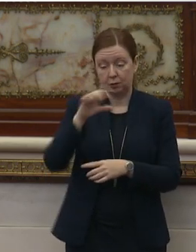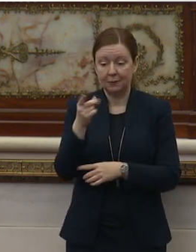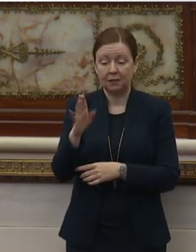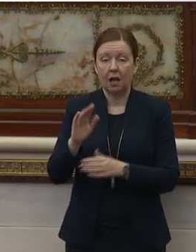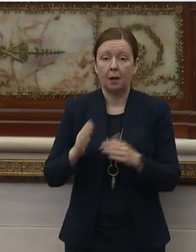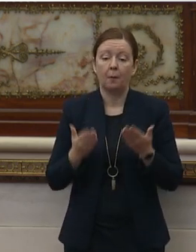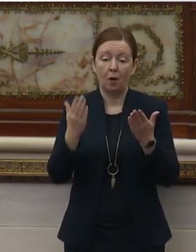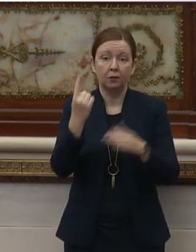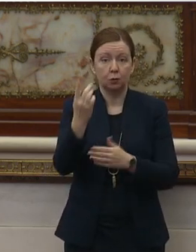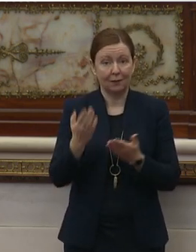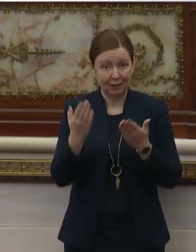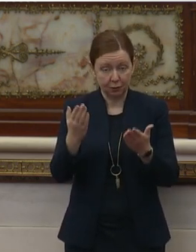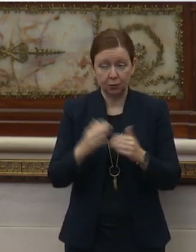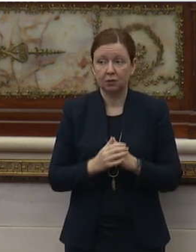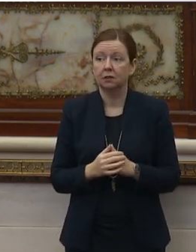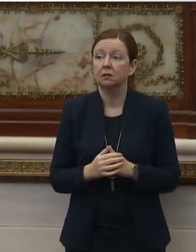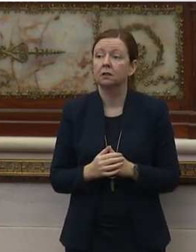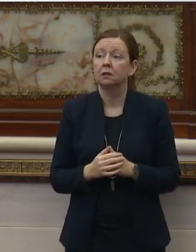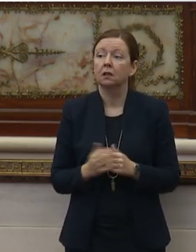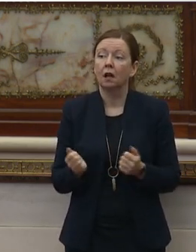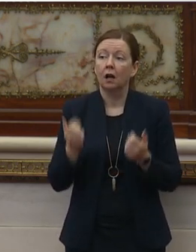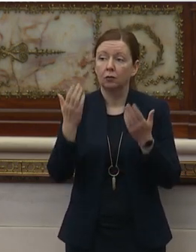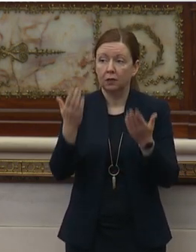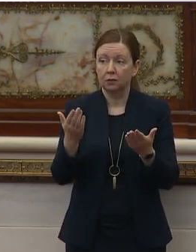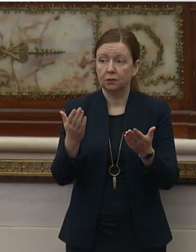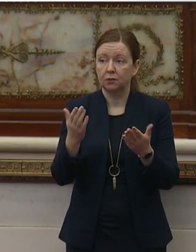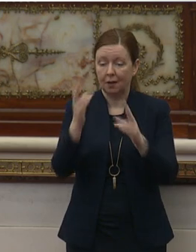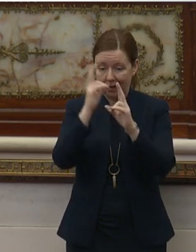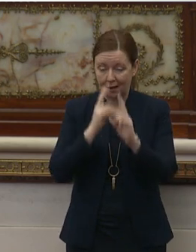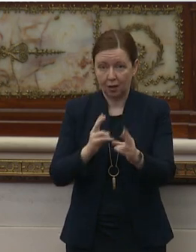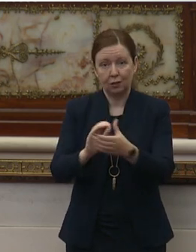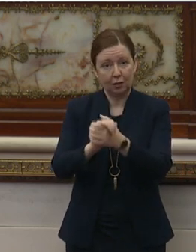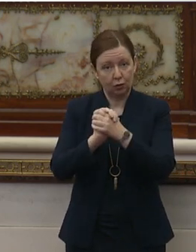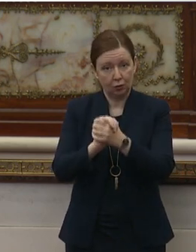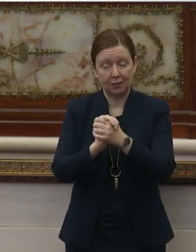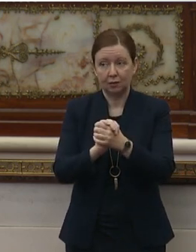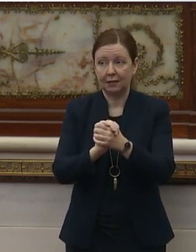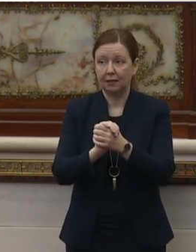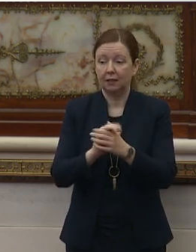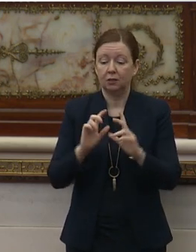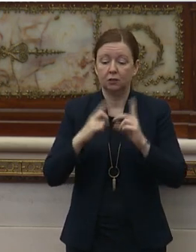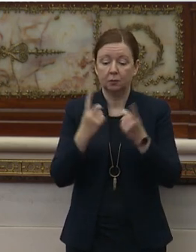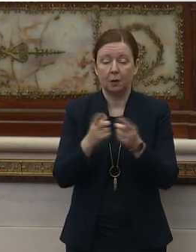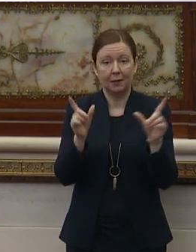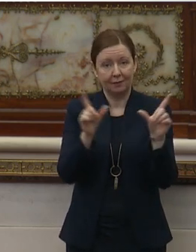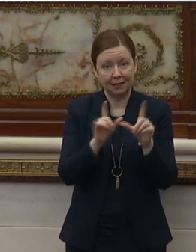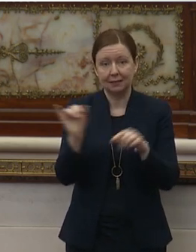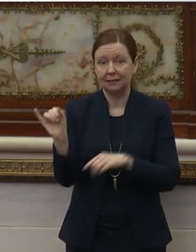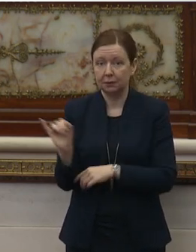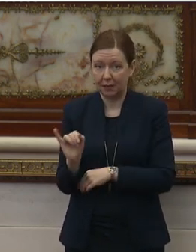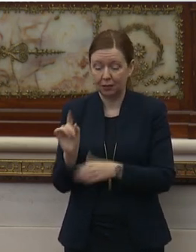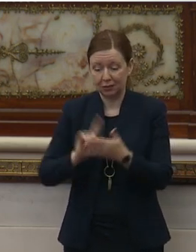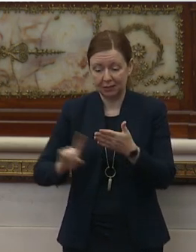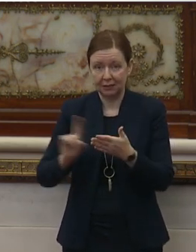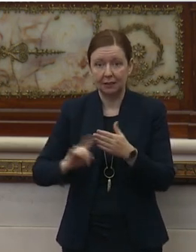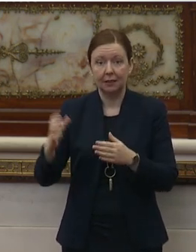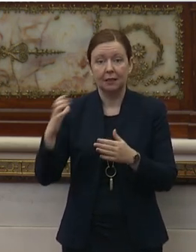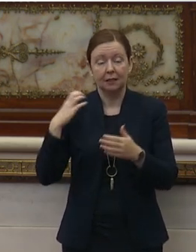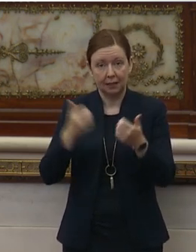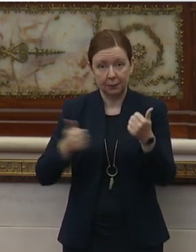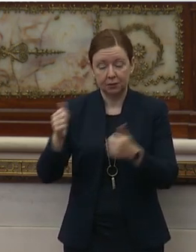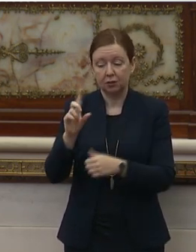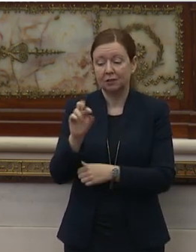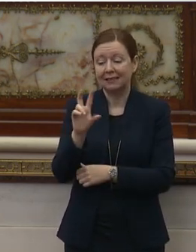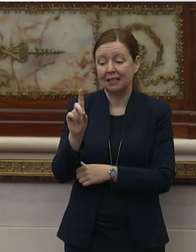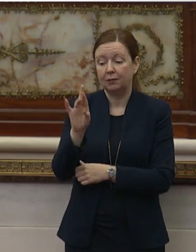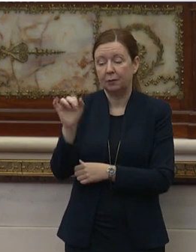one resolution entitled A Resolution Honoring and Congratulating Department of Licenses and Inspections Commissioner David Perry